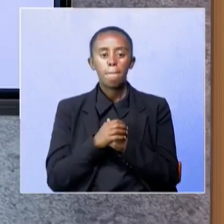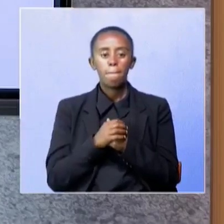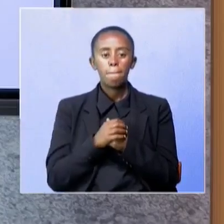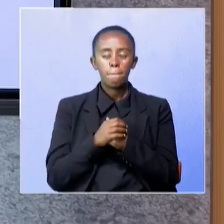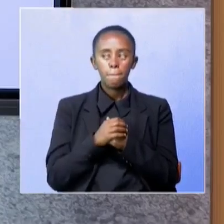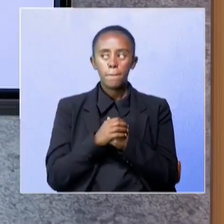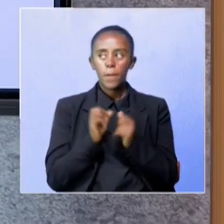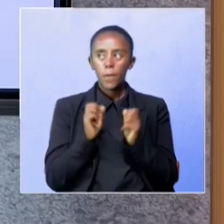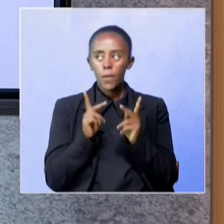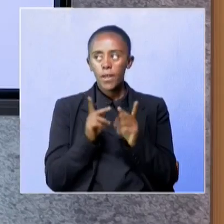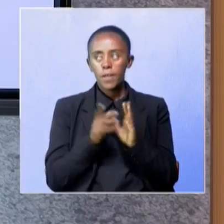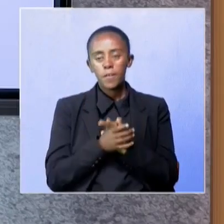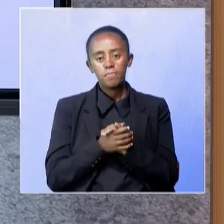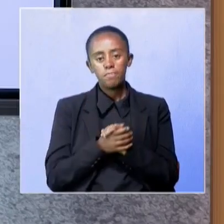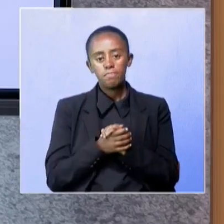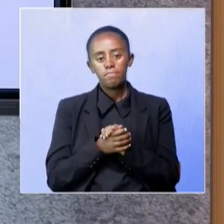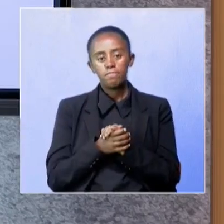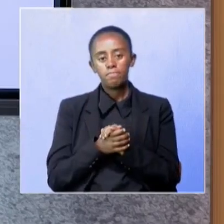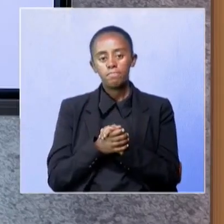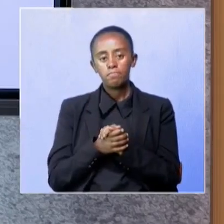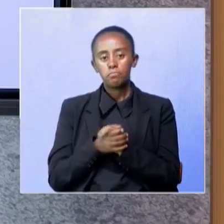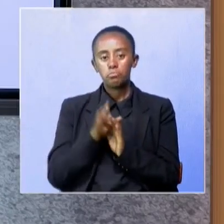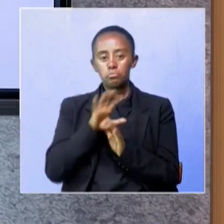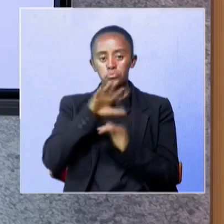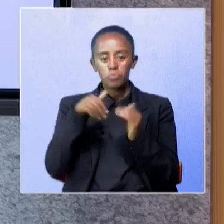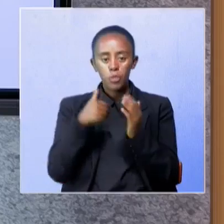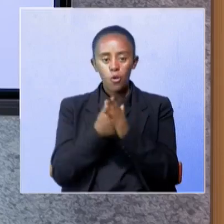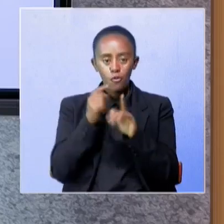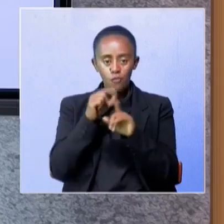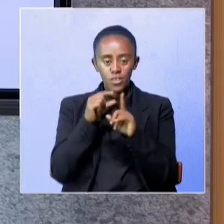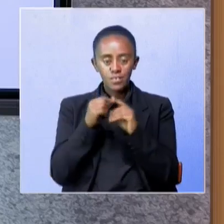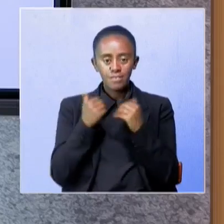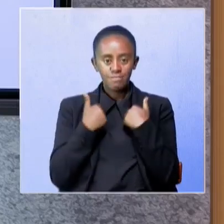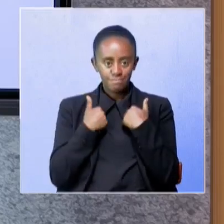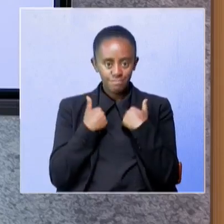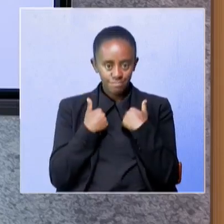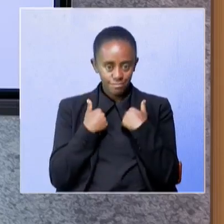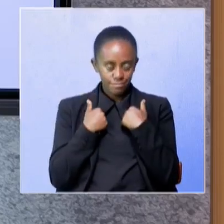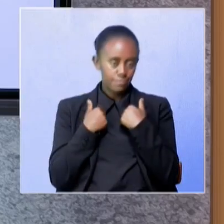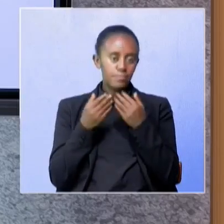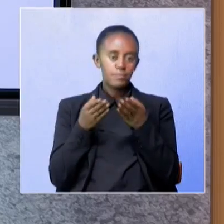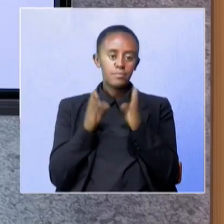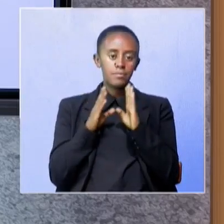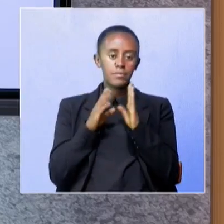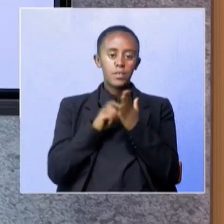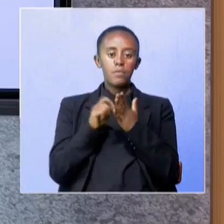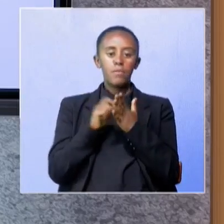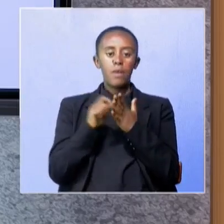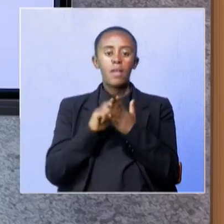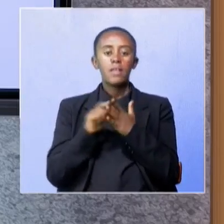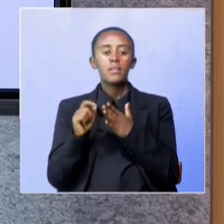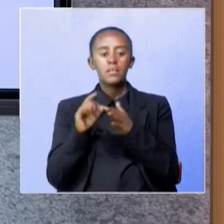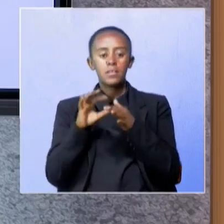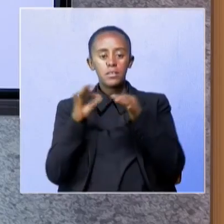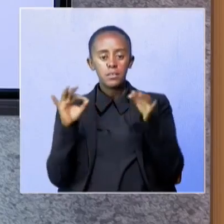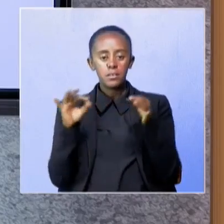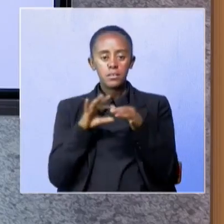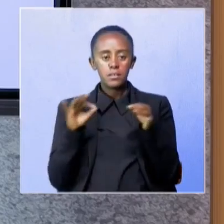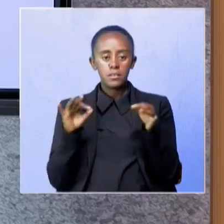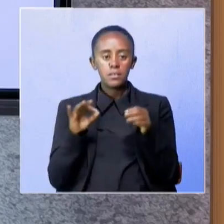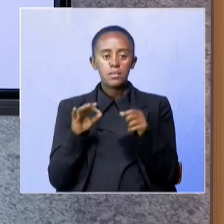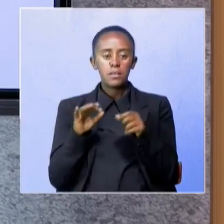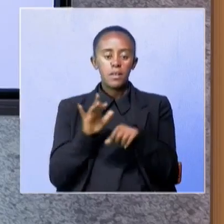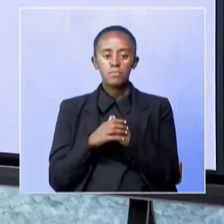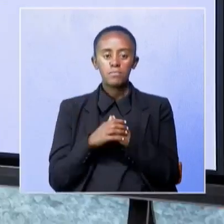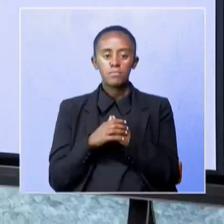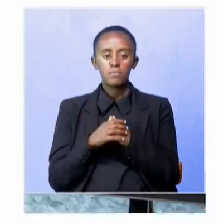Okay, that's it. We have all of these words. Okay, and then let's write some sentences and let's fill in the